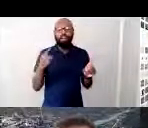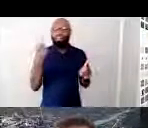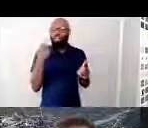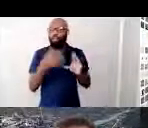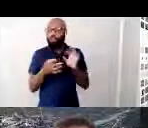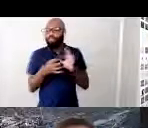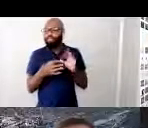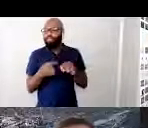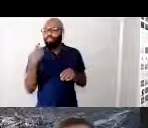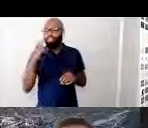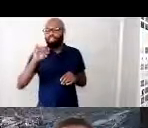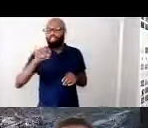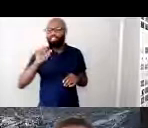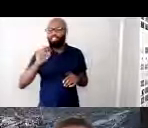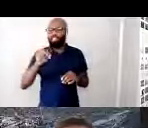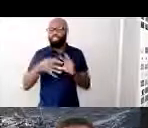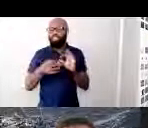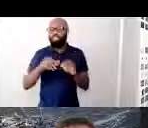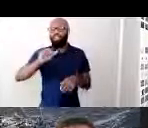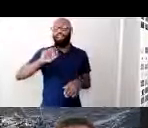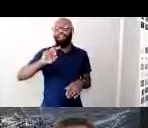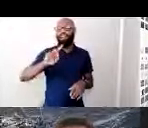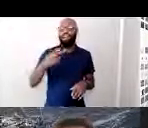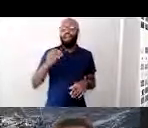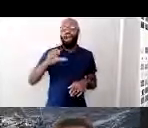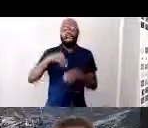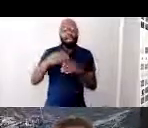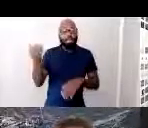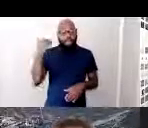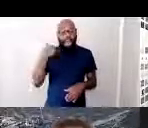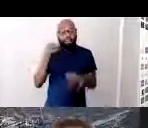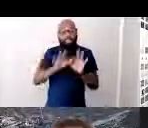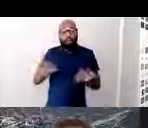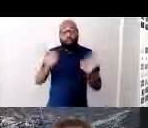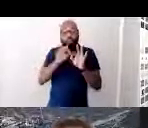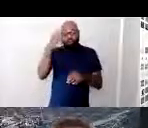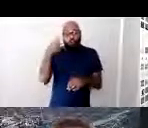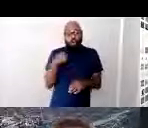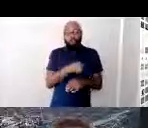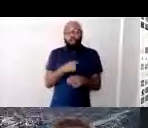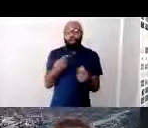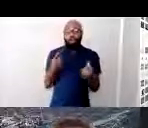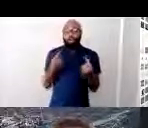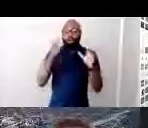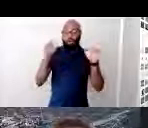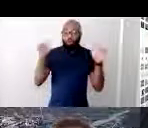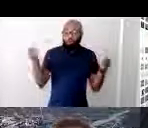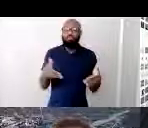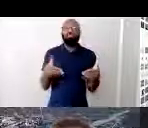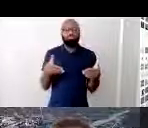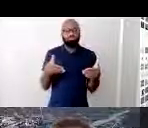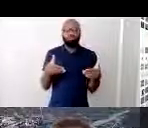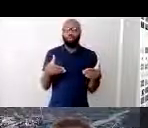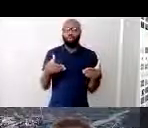mentioned about this sort of being ad hoc in the past, I think it's important for us to really focus that what's